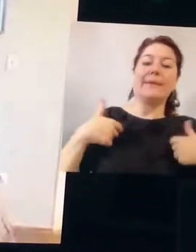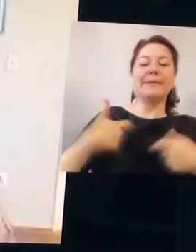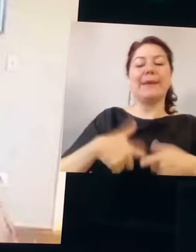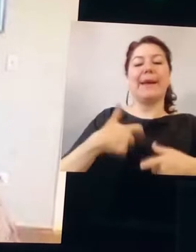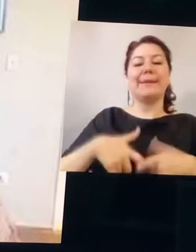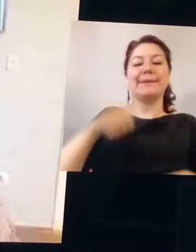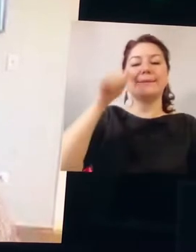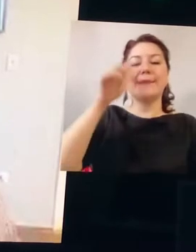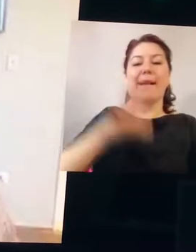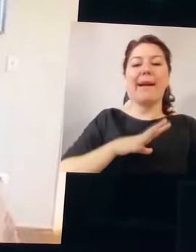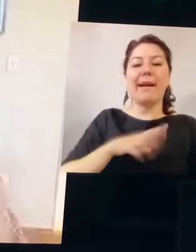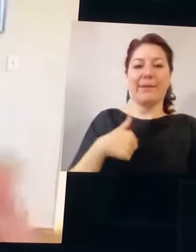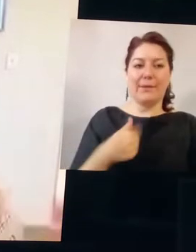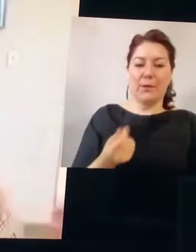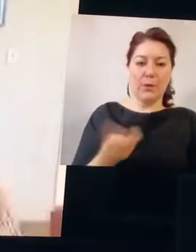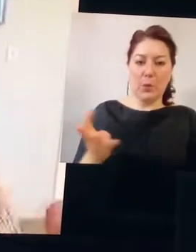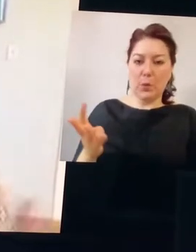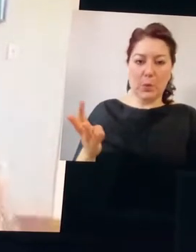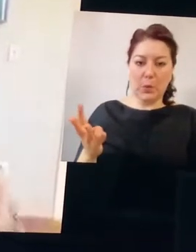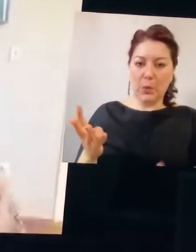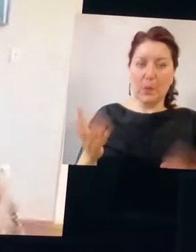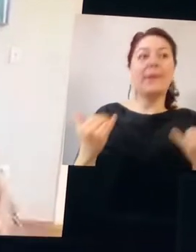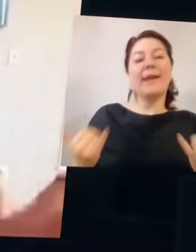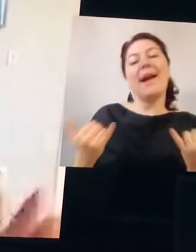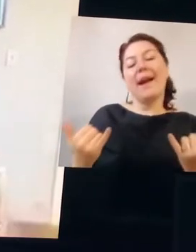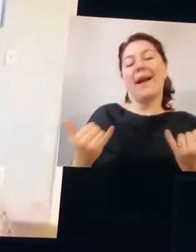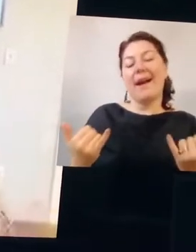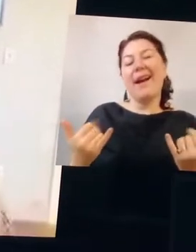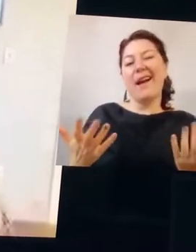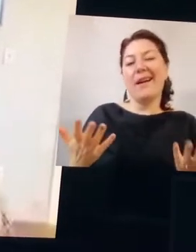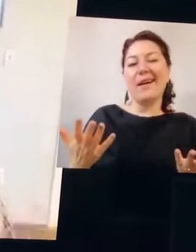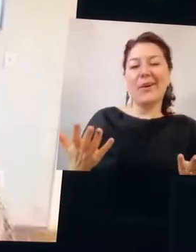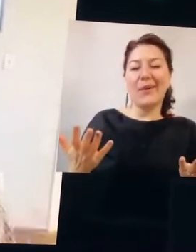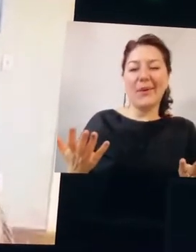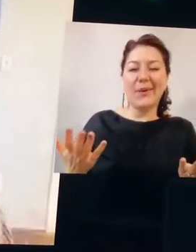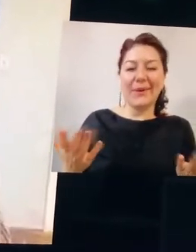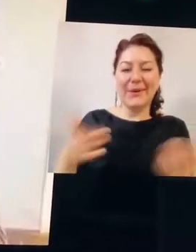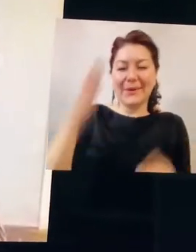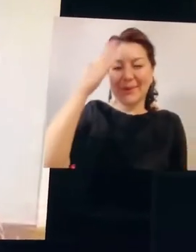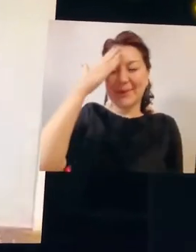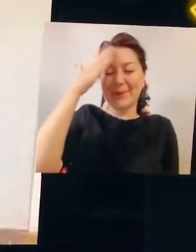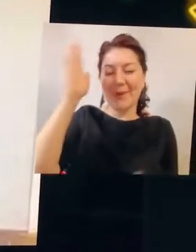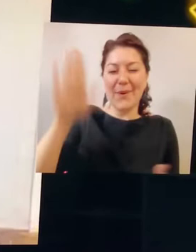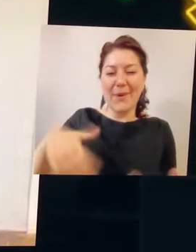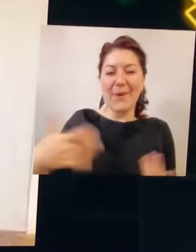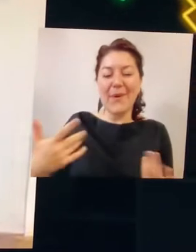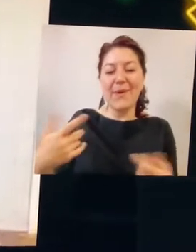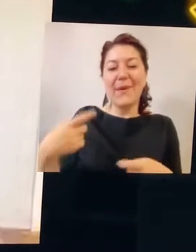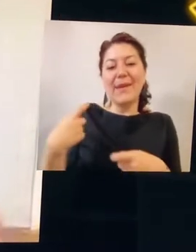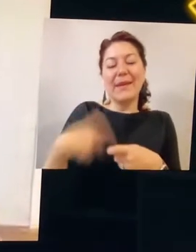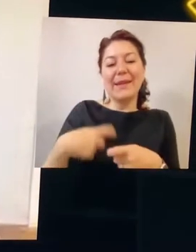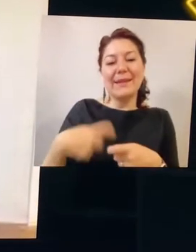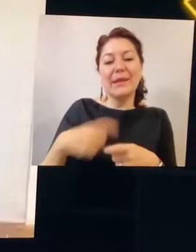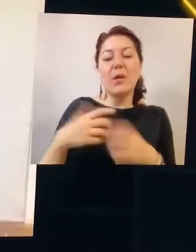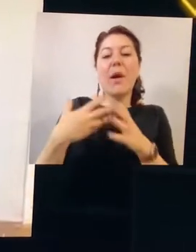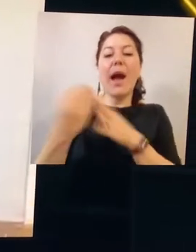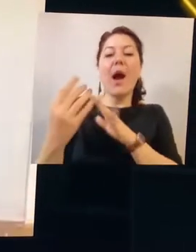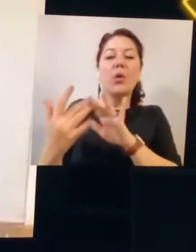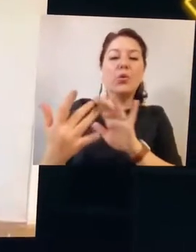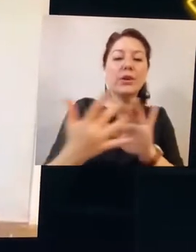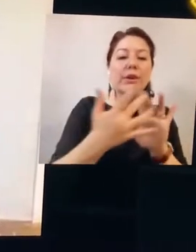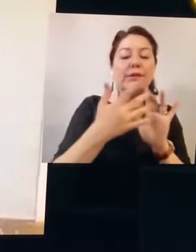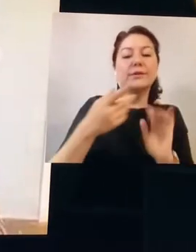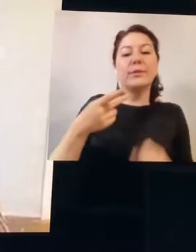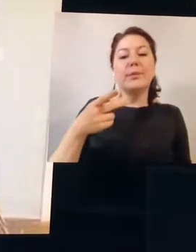few. Now it's, you know, it's really, you know, Latino outreach and Latino PR is really part